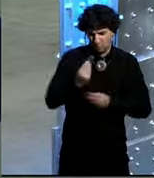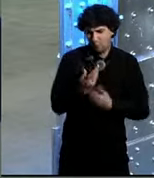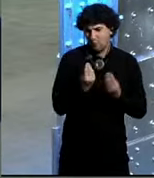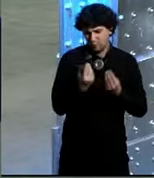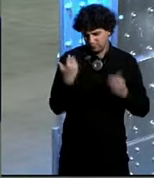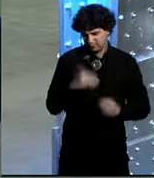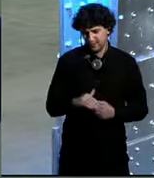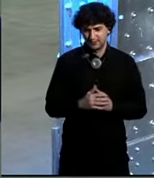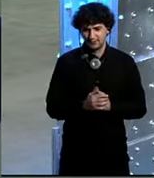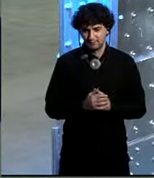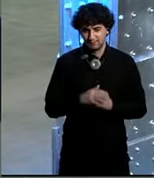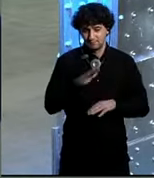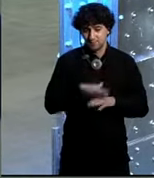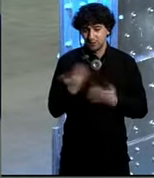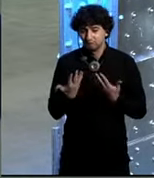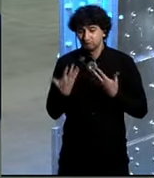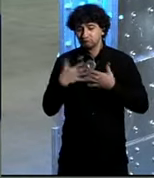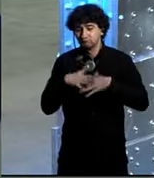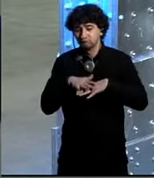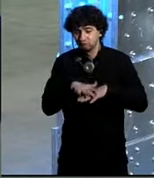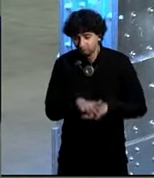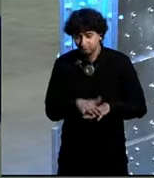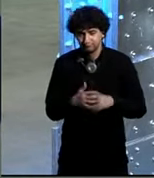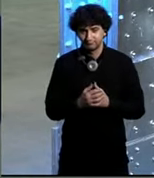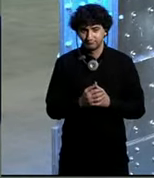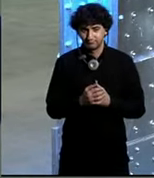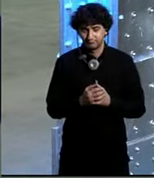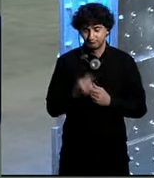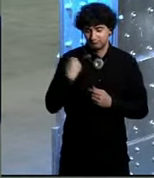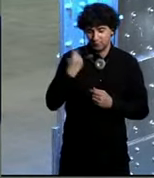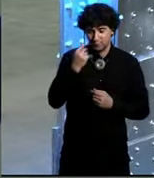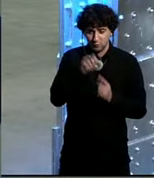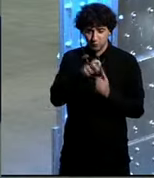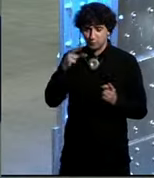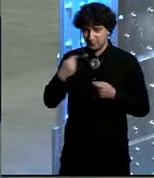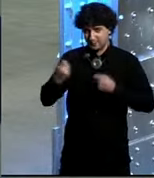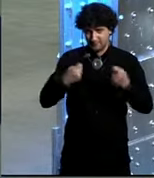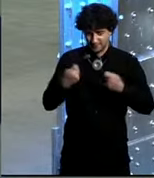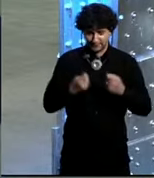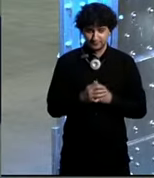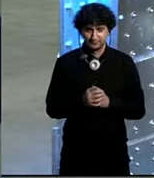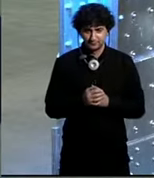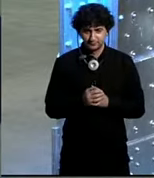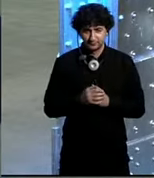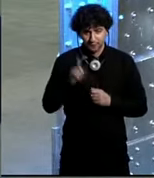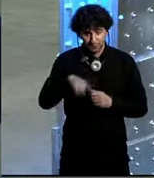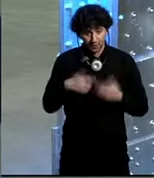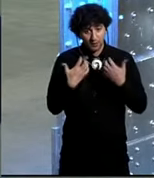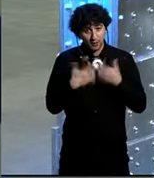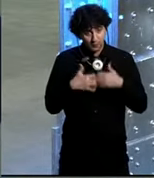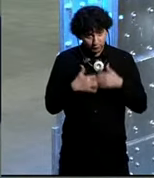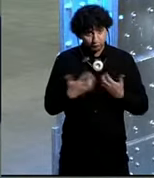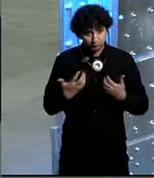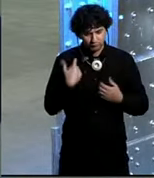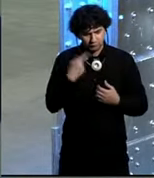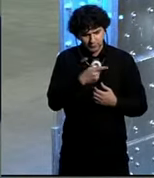marketing purposes. And I think that's going to permeate every other industry as well. Everywhere where there's a story to tell, and